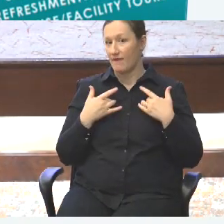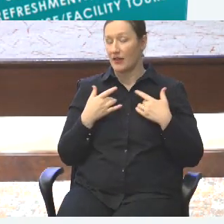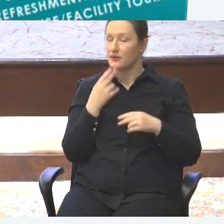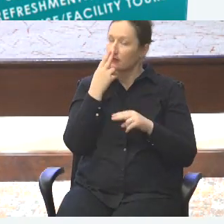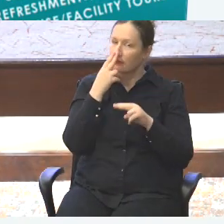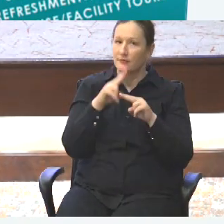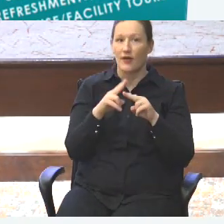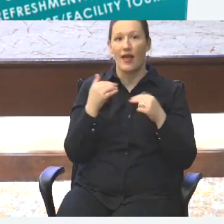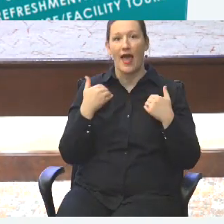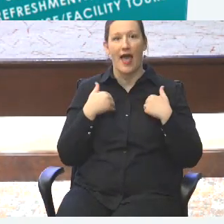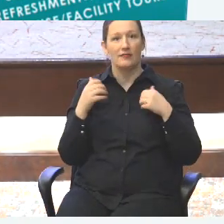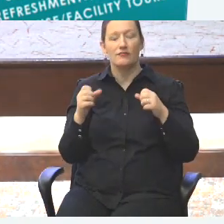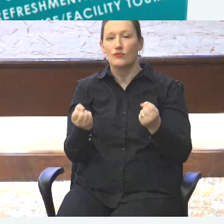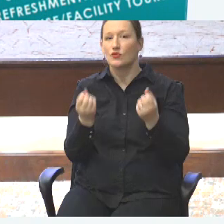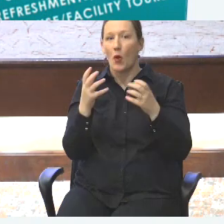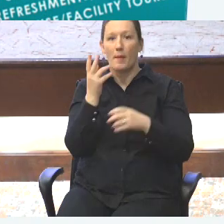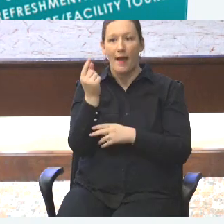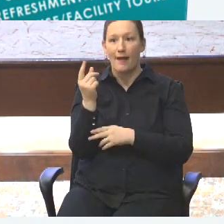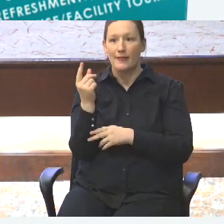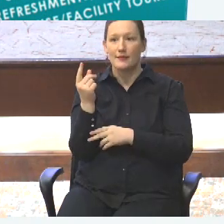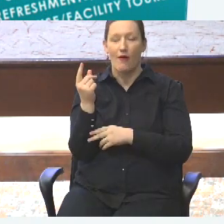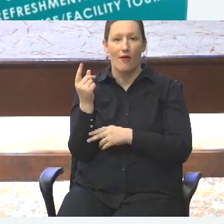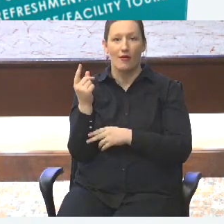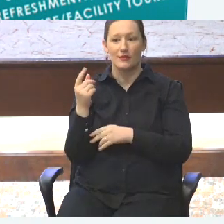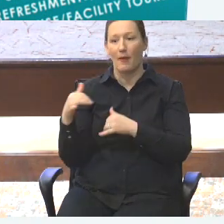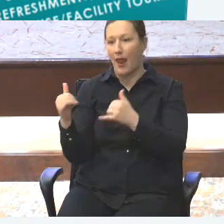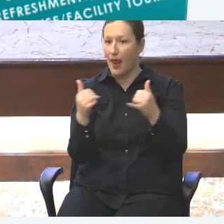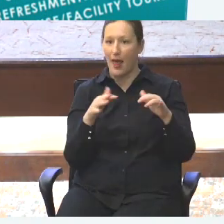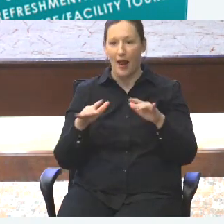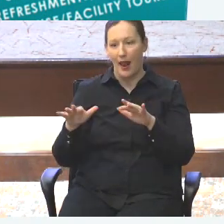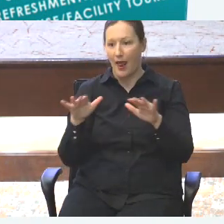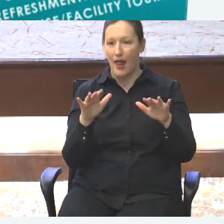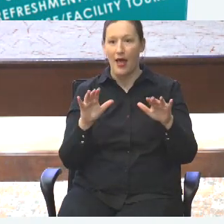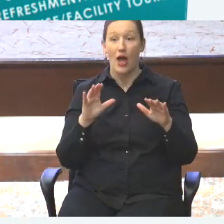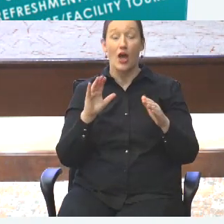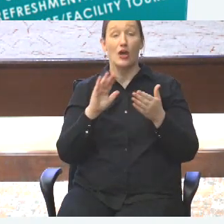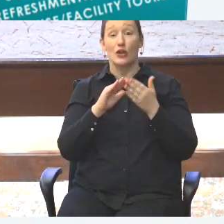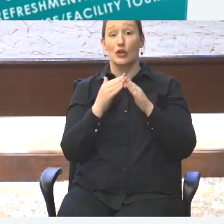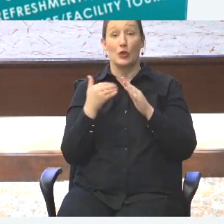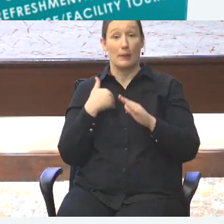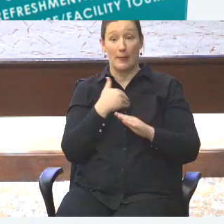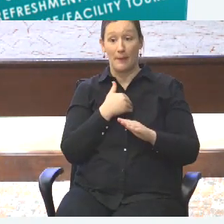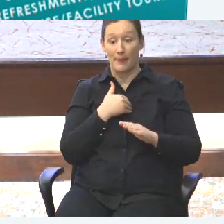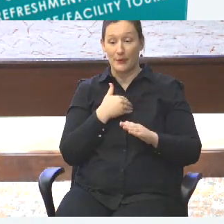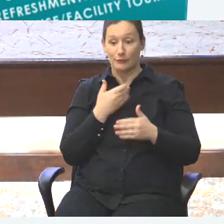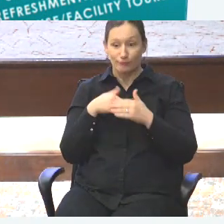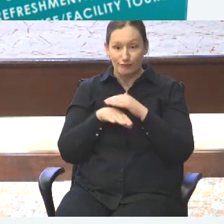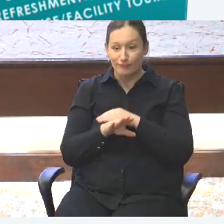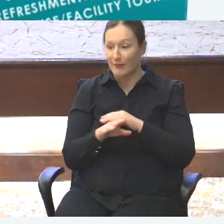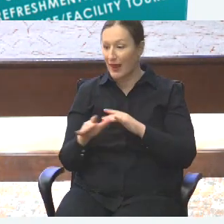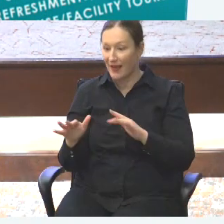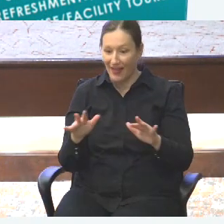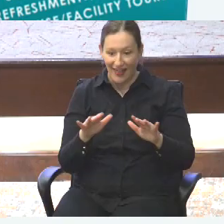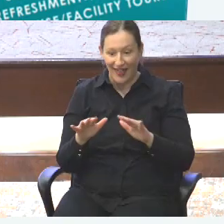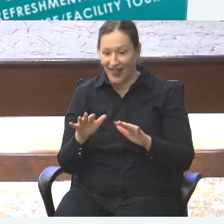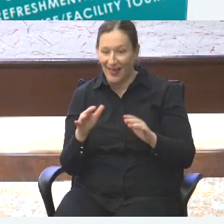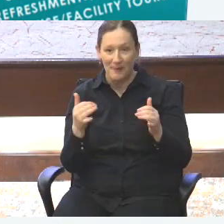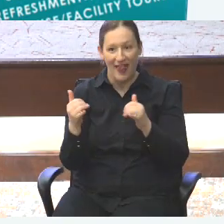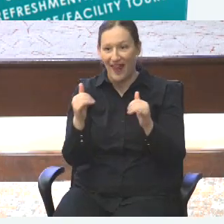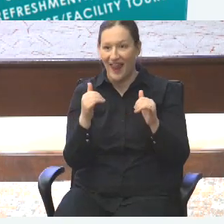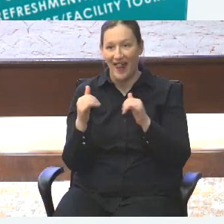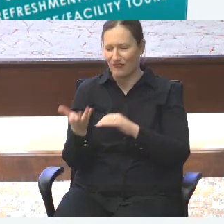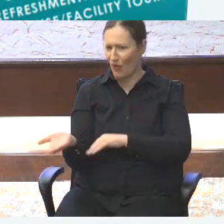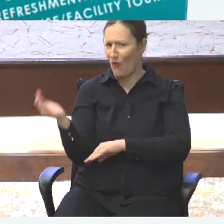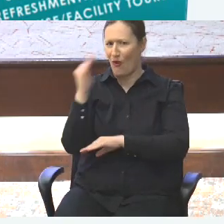a large group of dogs kind of out in a playgroup with members from the community coming watching dogs play. Kind of all day, and